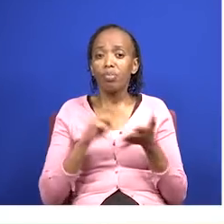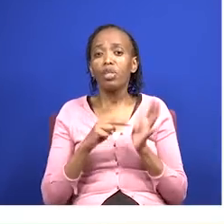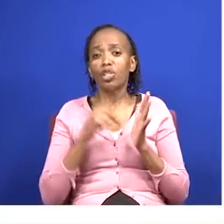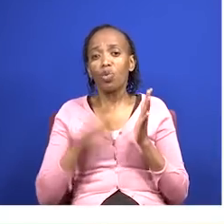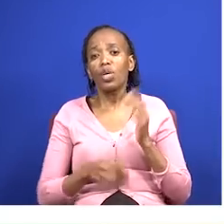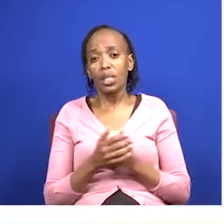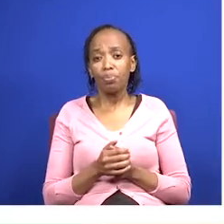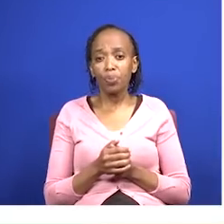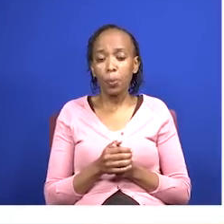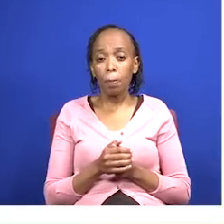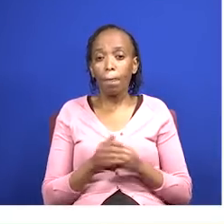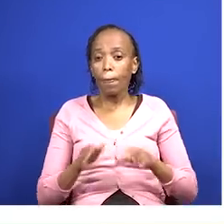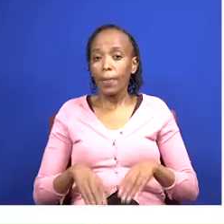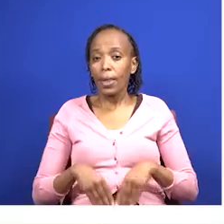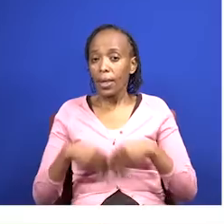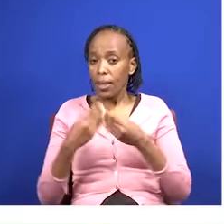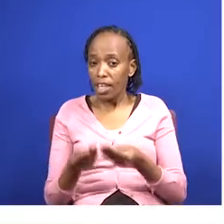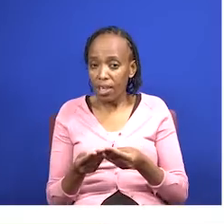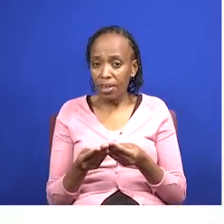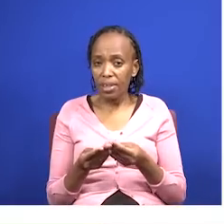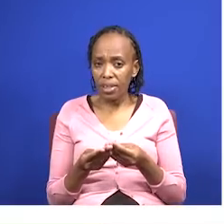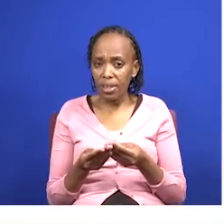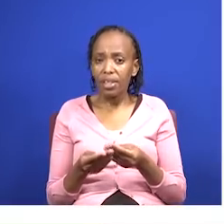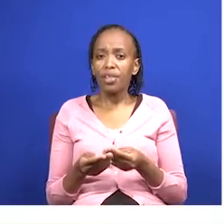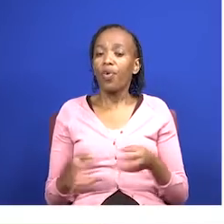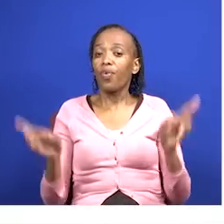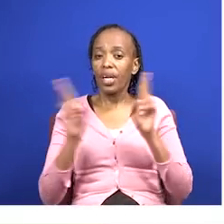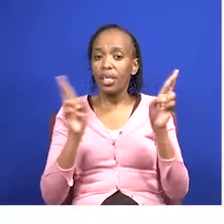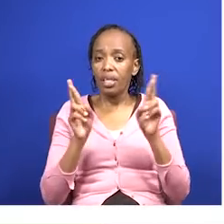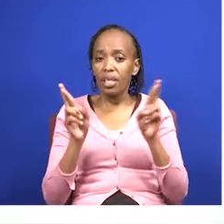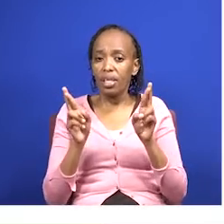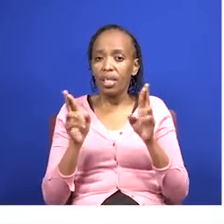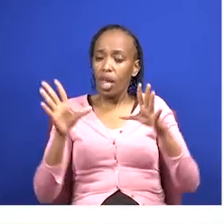Forgiving means giving out, being willingly